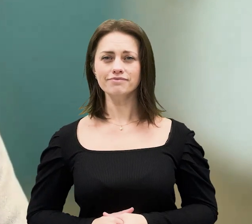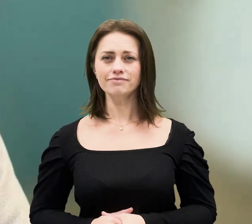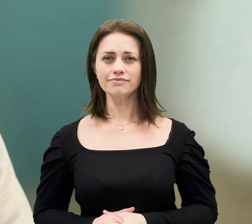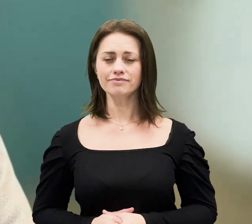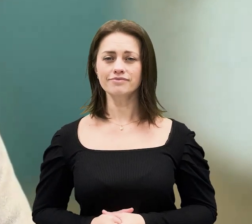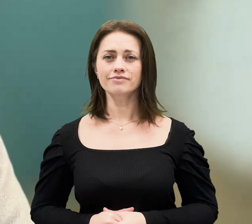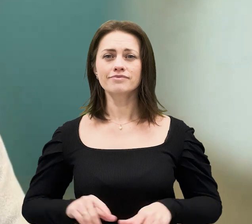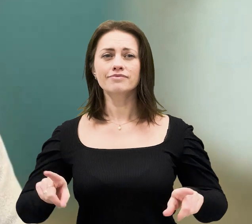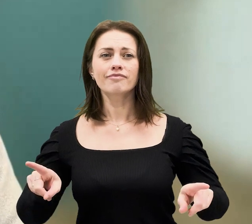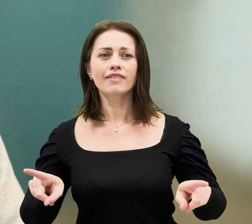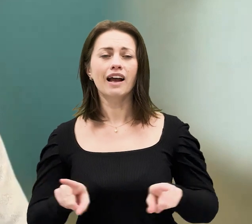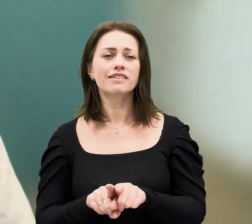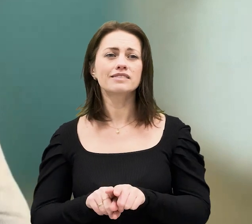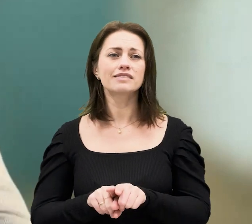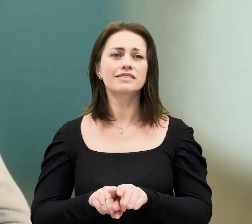what